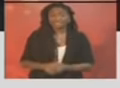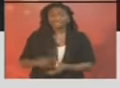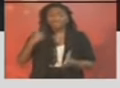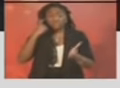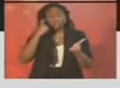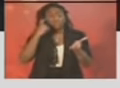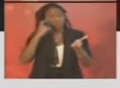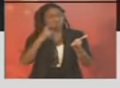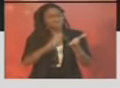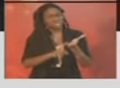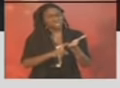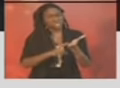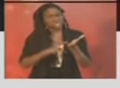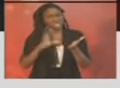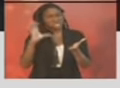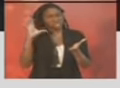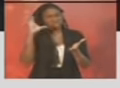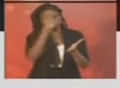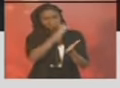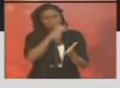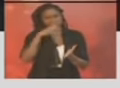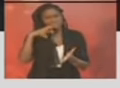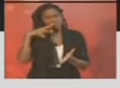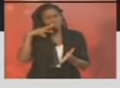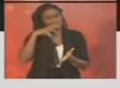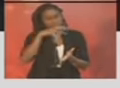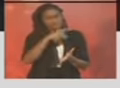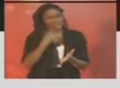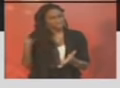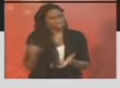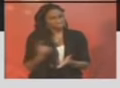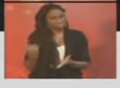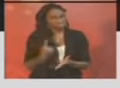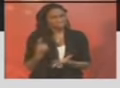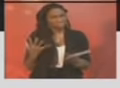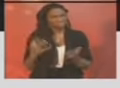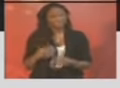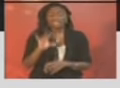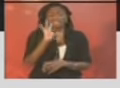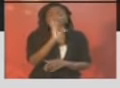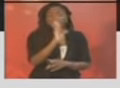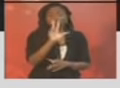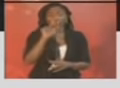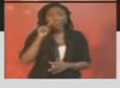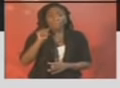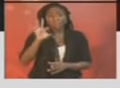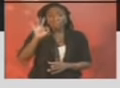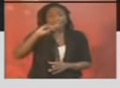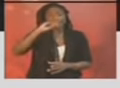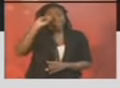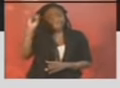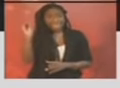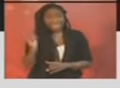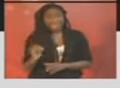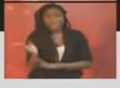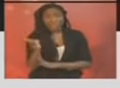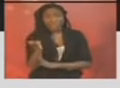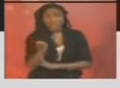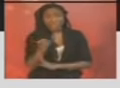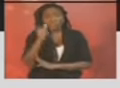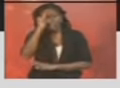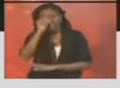saw in Trinidad since the beginning of the epidemic, is that 73.9% of our deaths have been in males, and